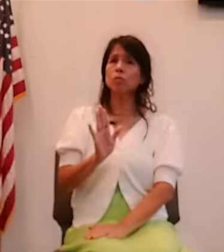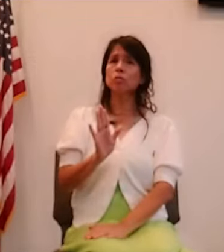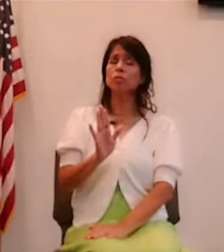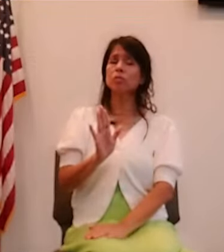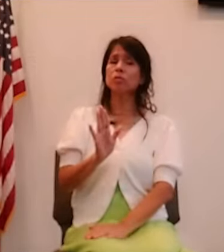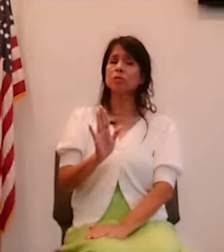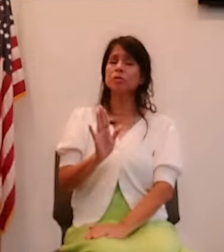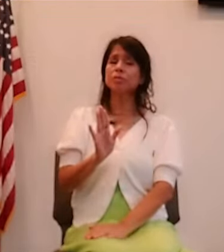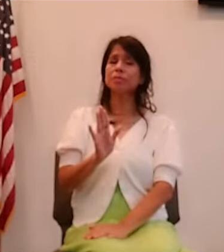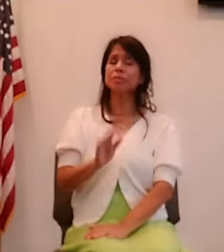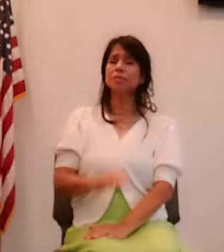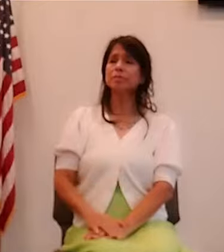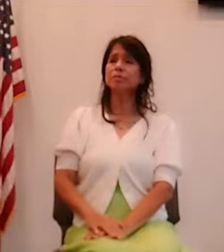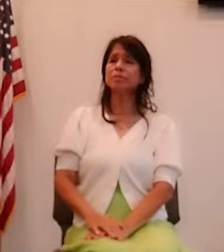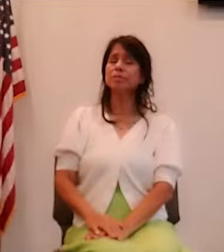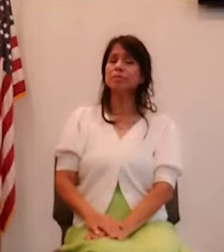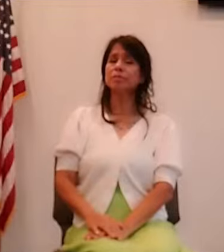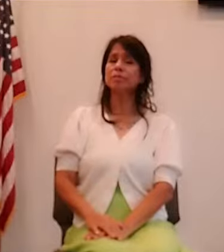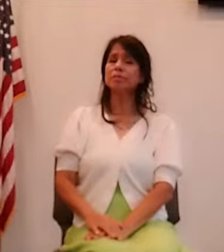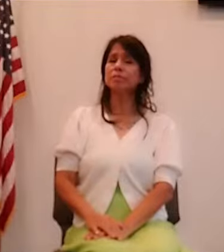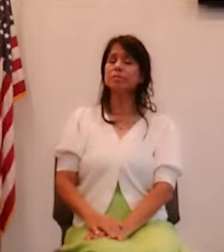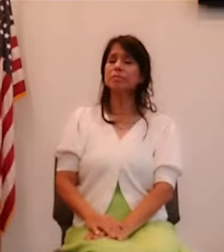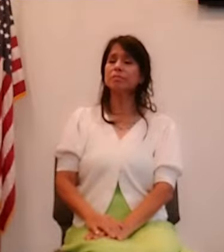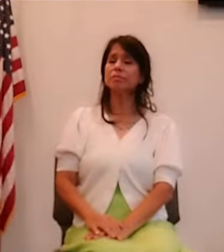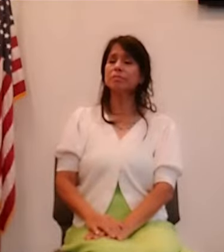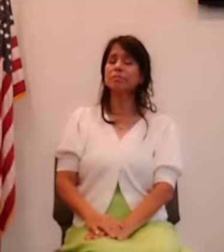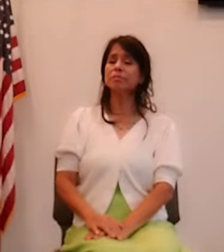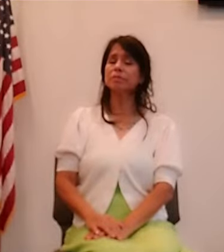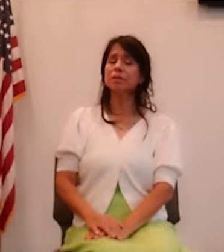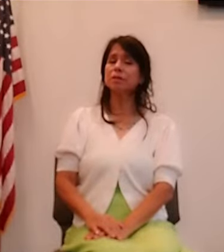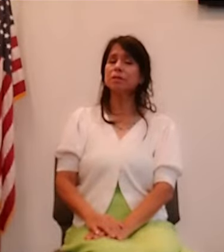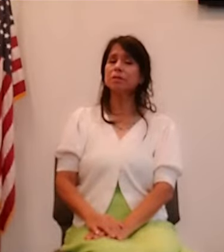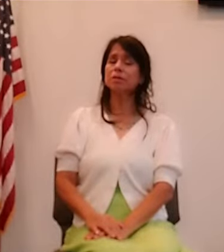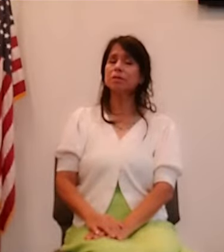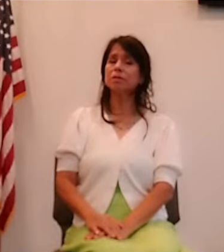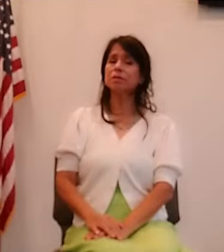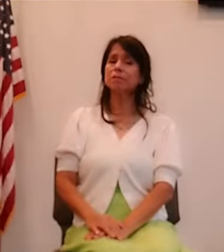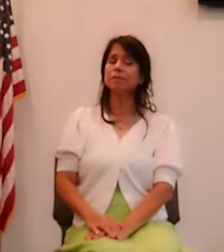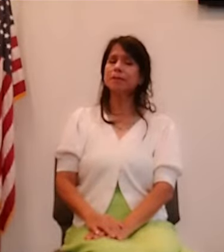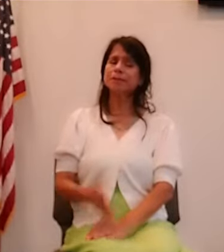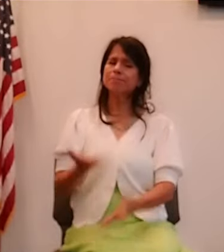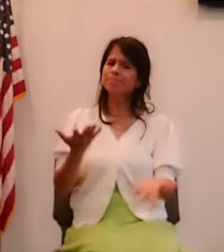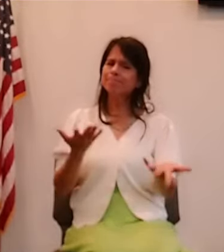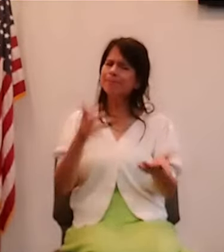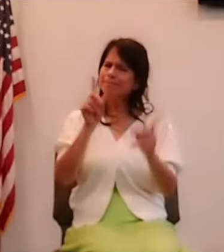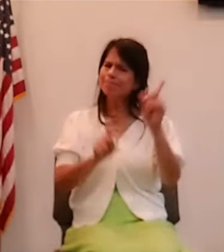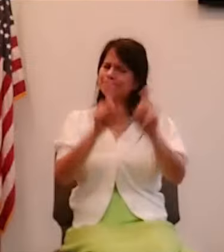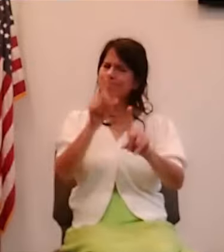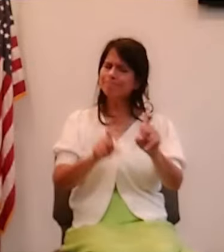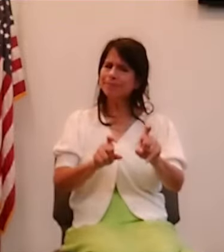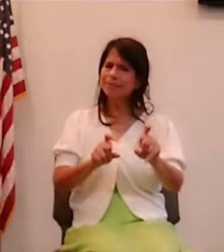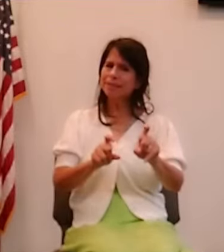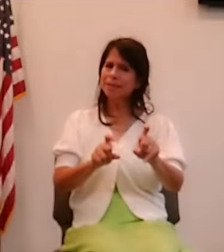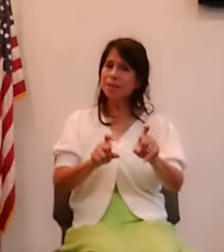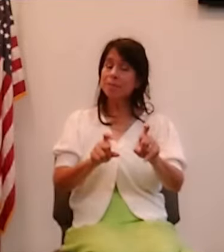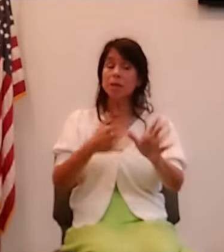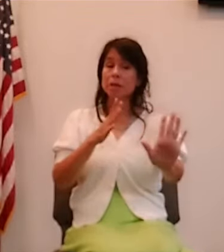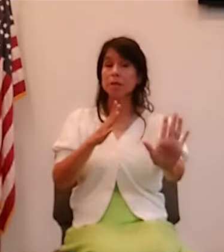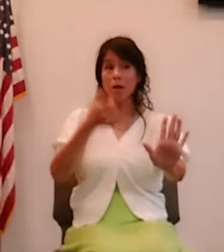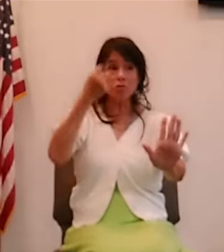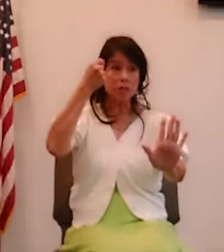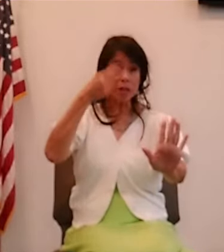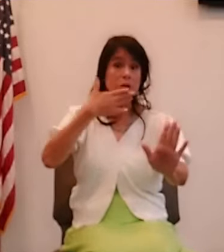what Jesus was getting at in admonishing his disciples there was, I mean, it was good they cried out to